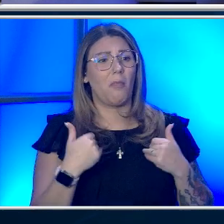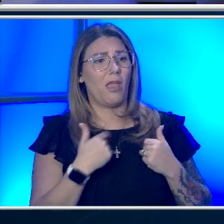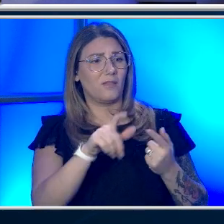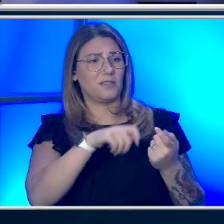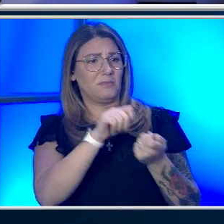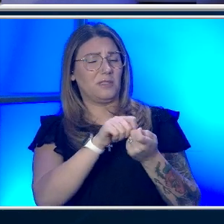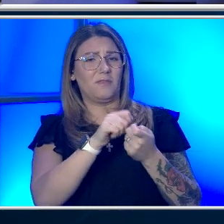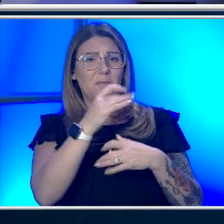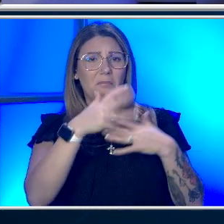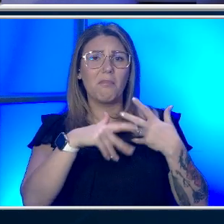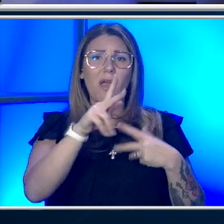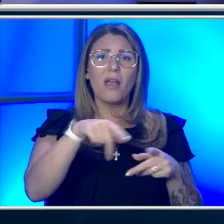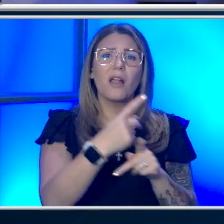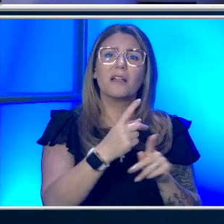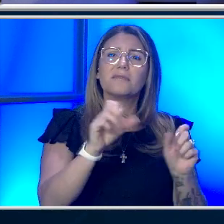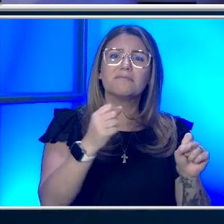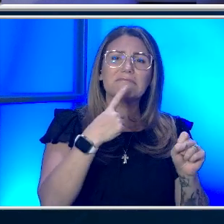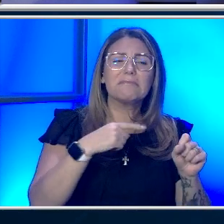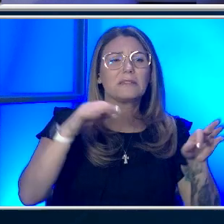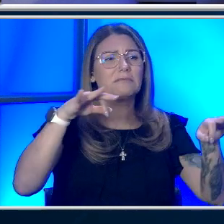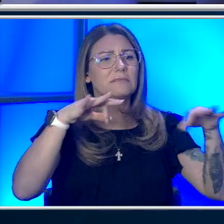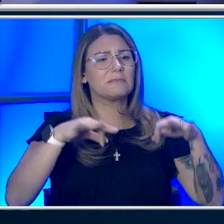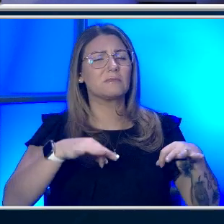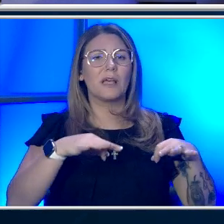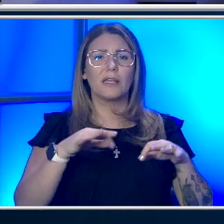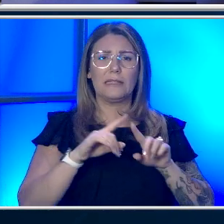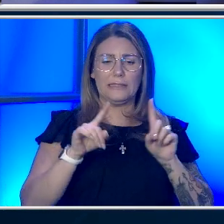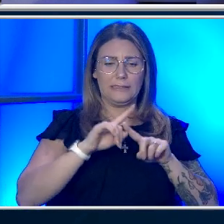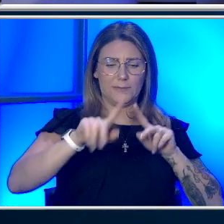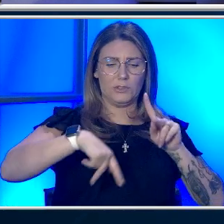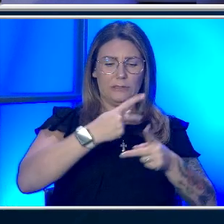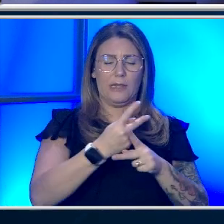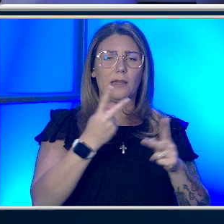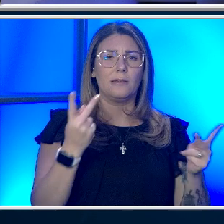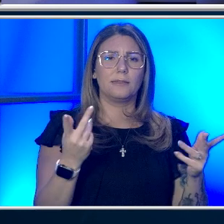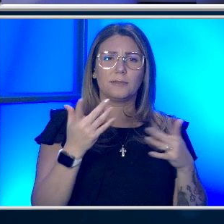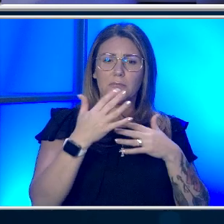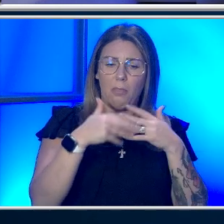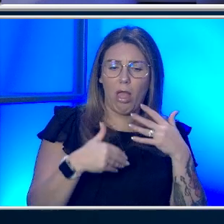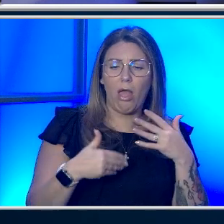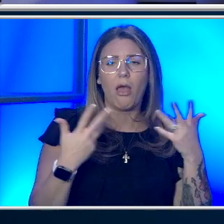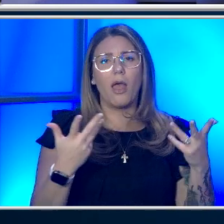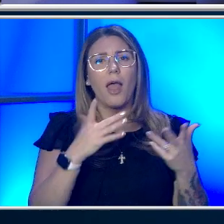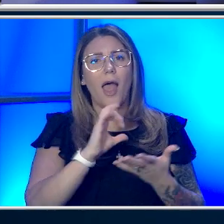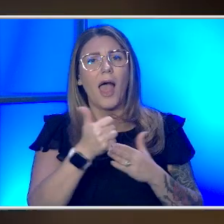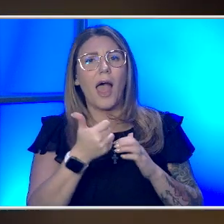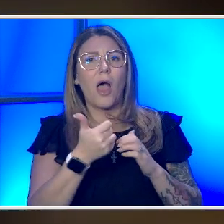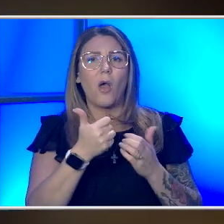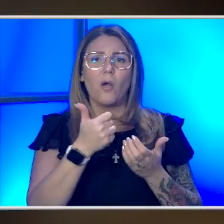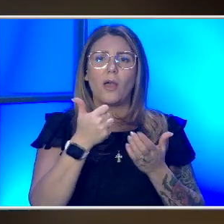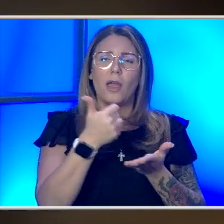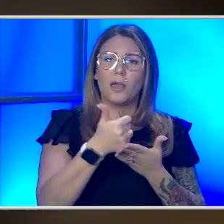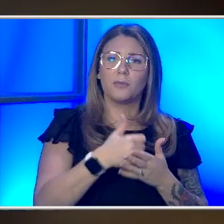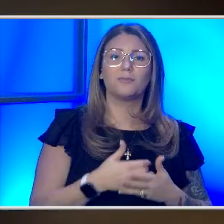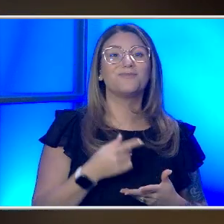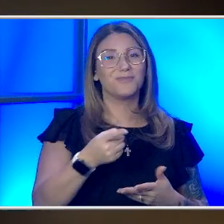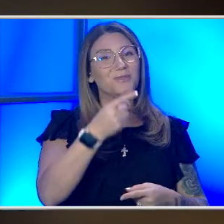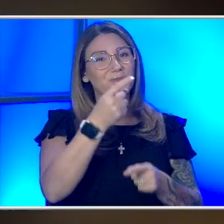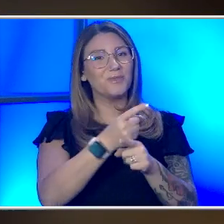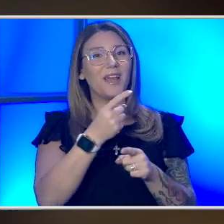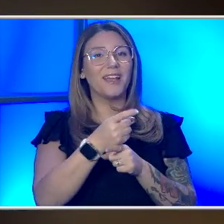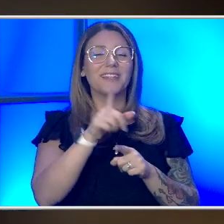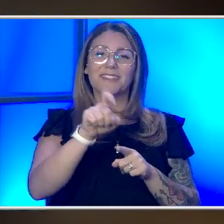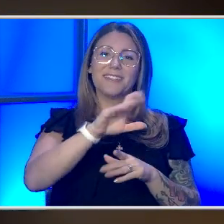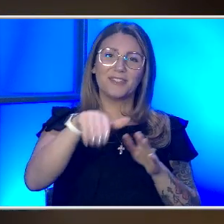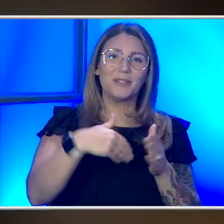tell us kind of what the status is on the different types and how we can help. Yeah, you're right. We do need all blood types, but